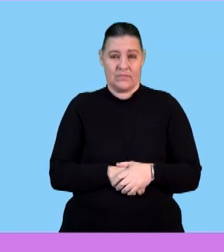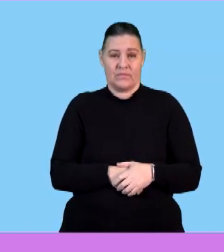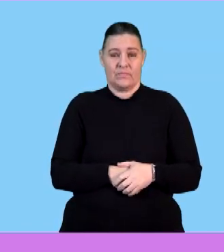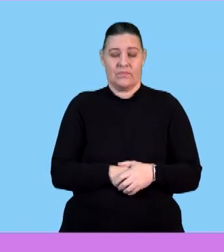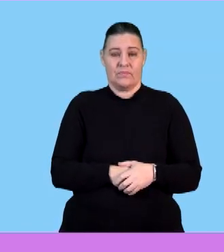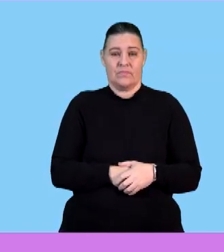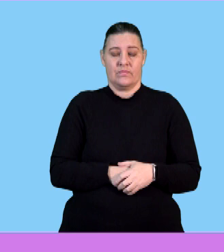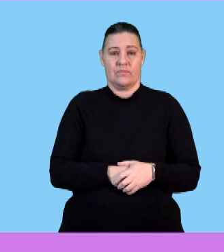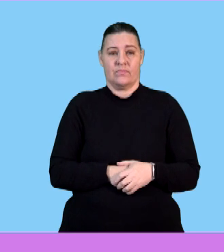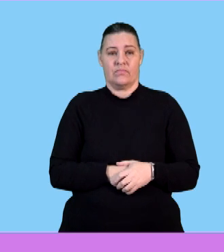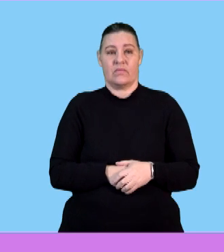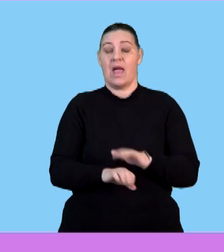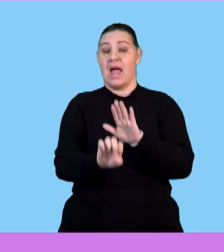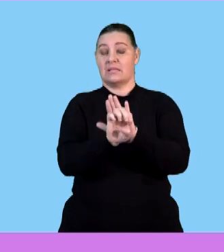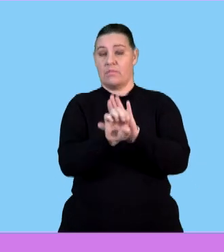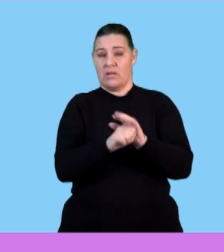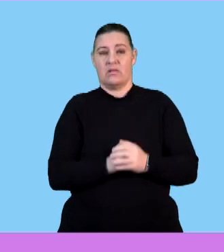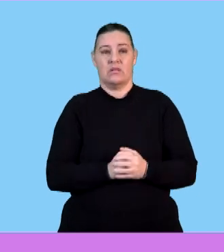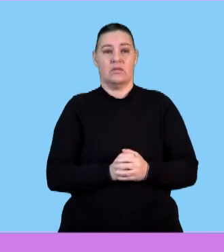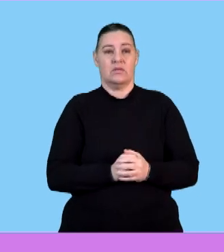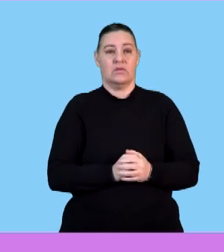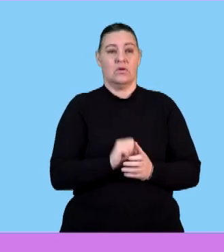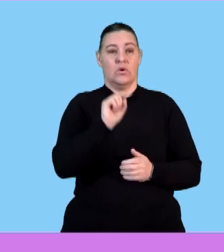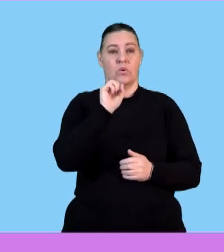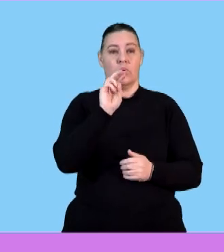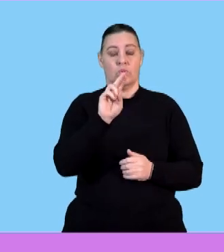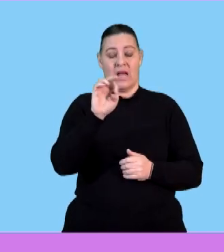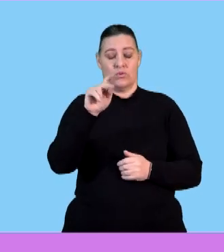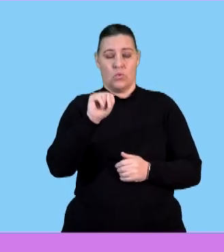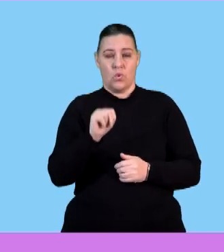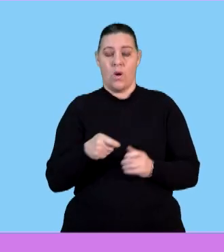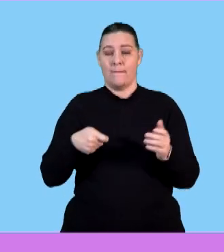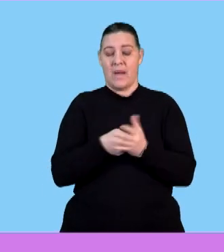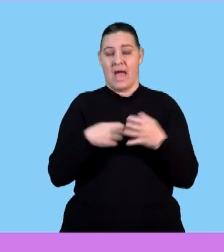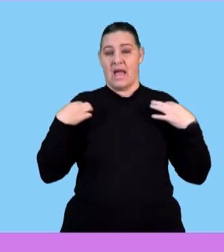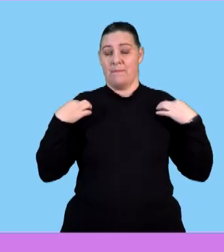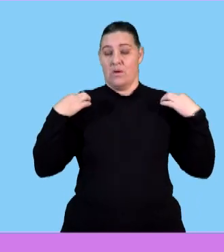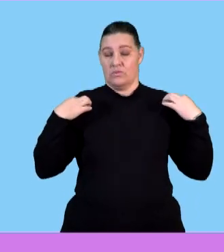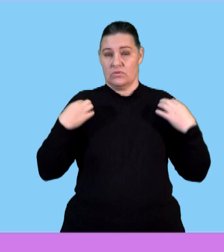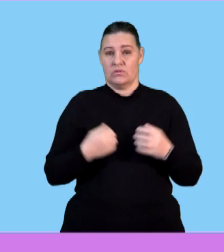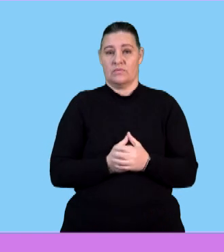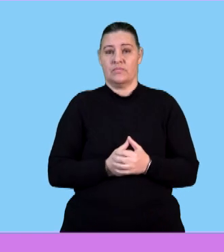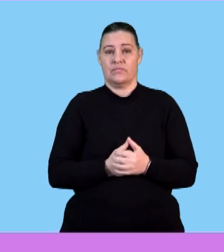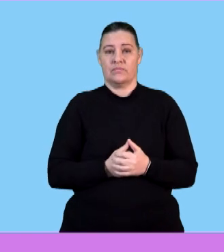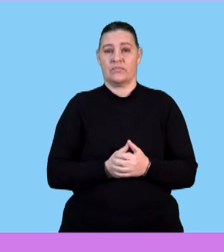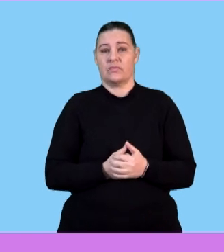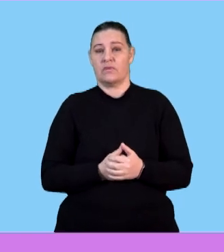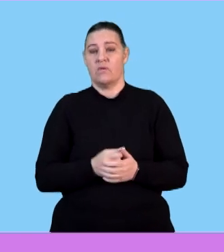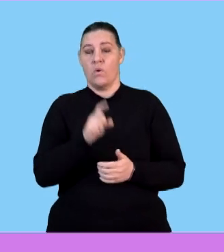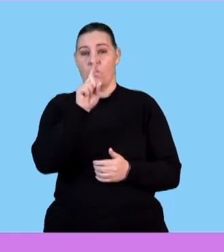All right, there we go. Here's our example. Utando bought a blouse for 149 Rand